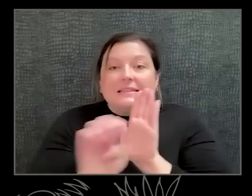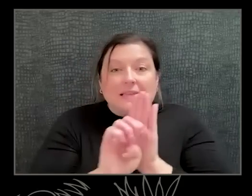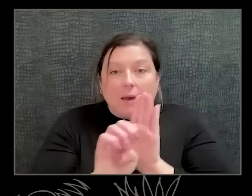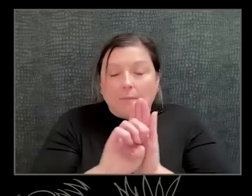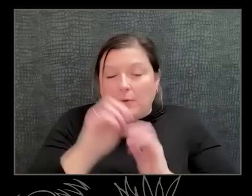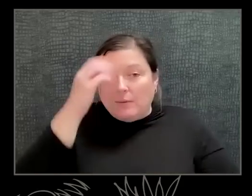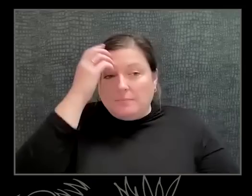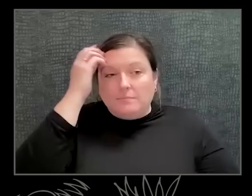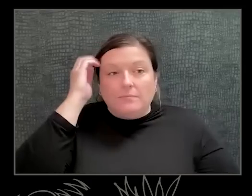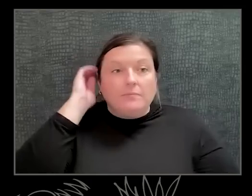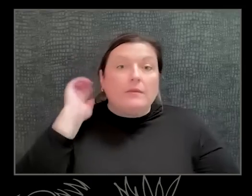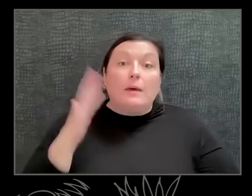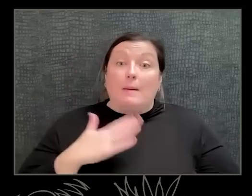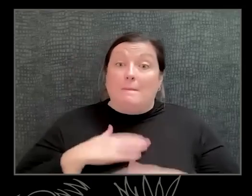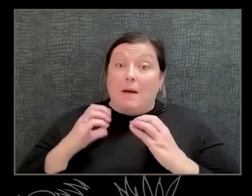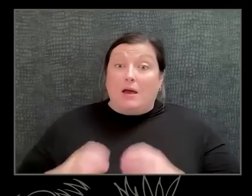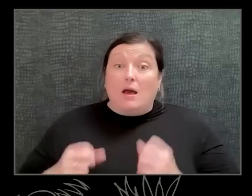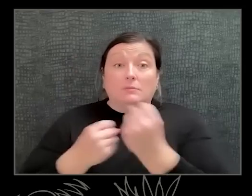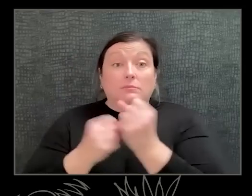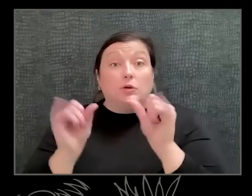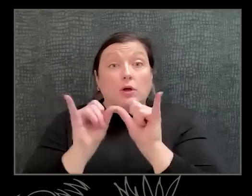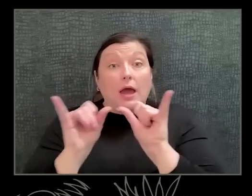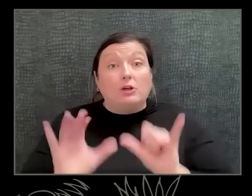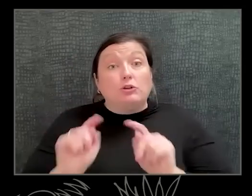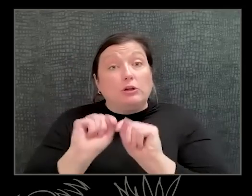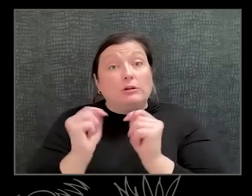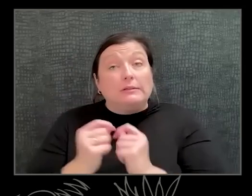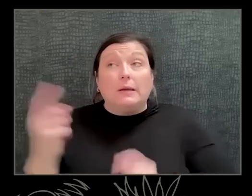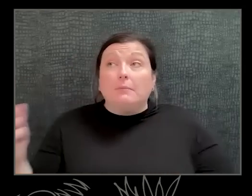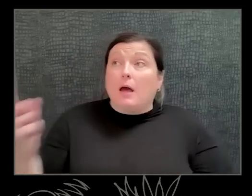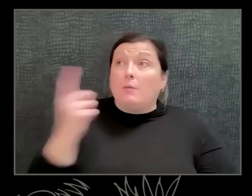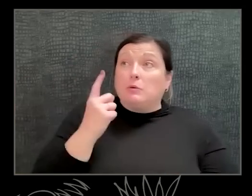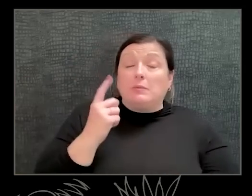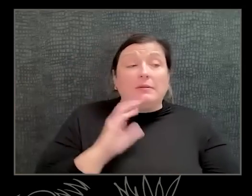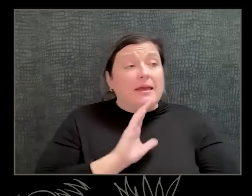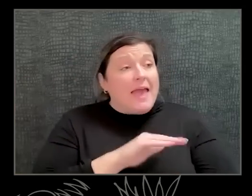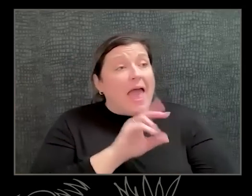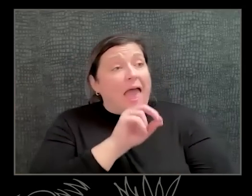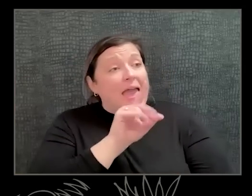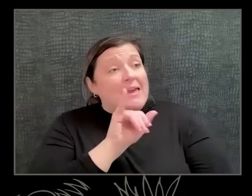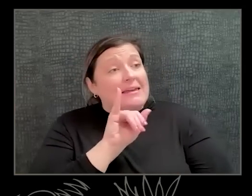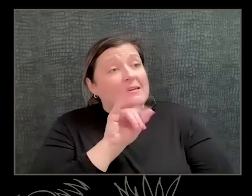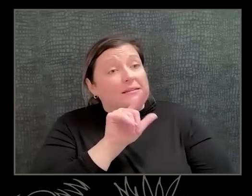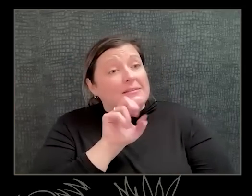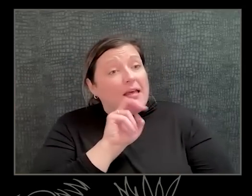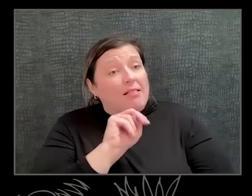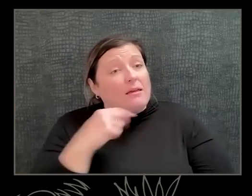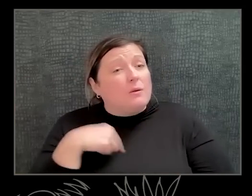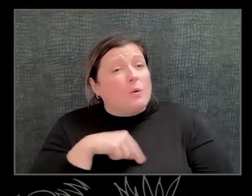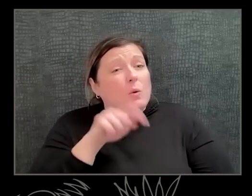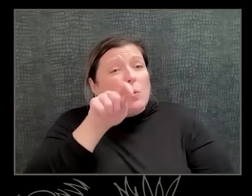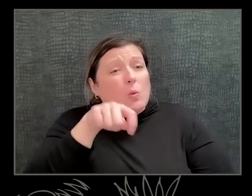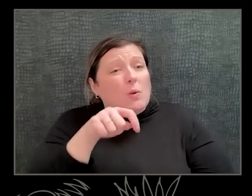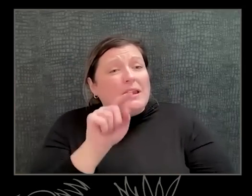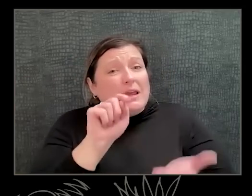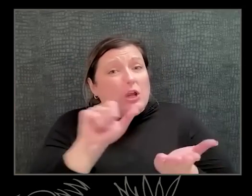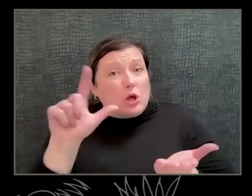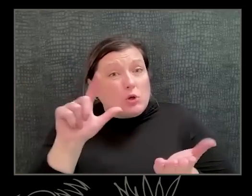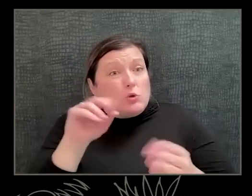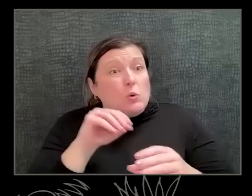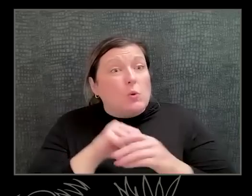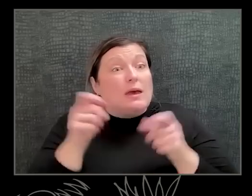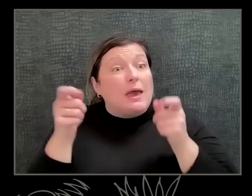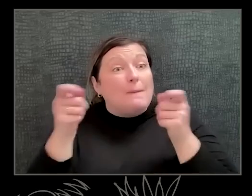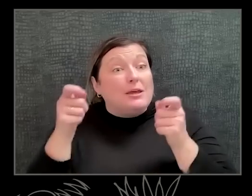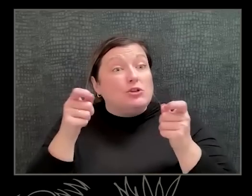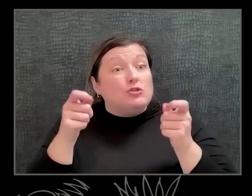say my customer support engineering team comes to me and says, hey, Dillon, we need a tool in our admin back